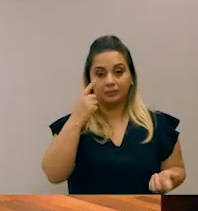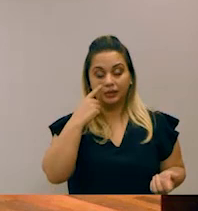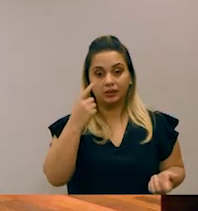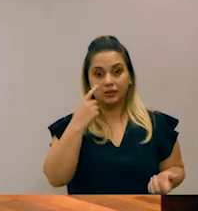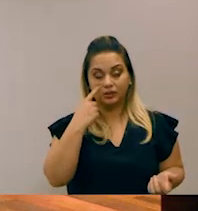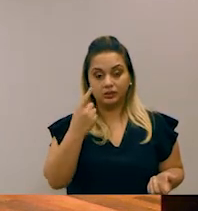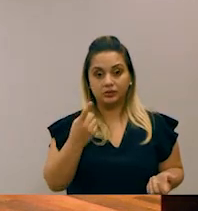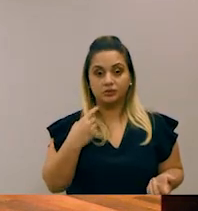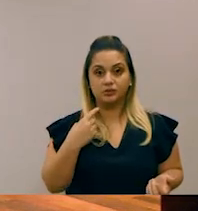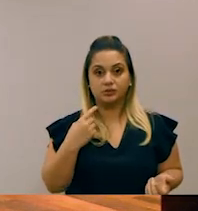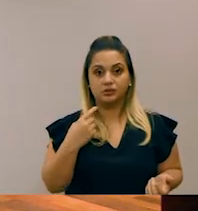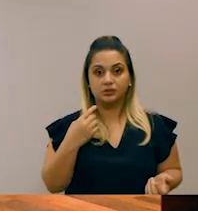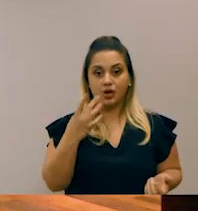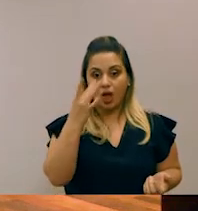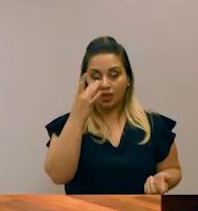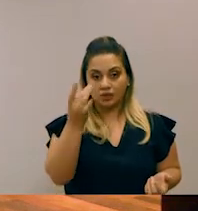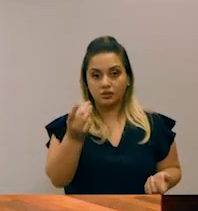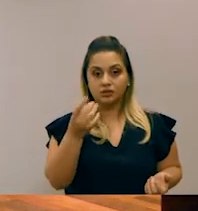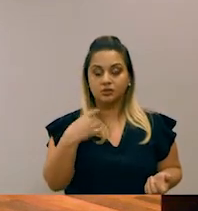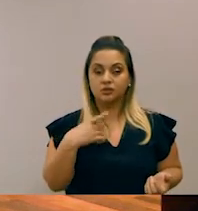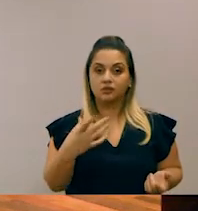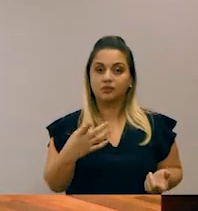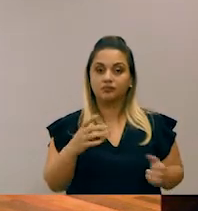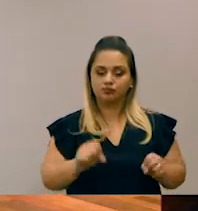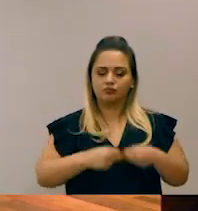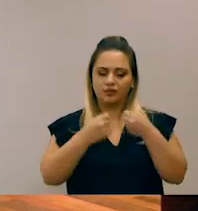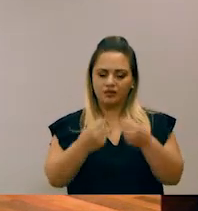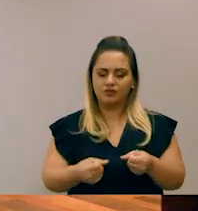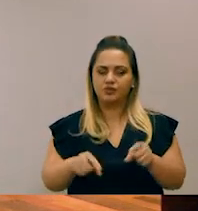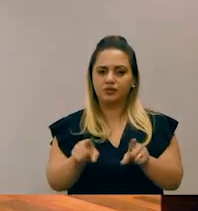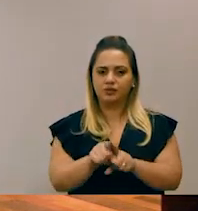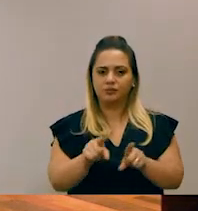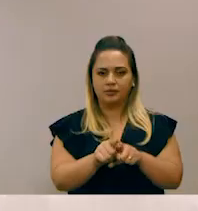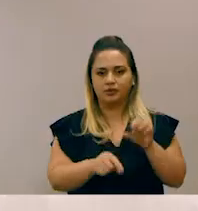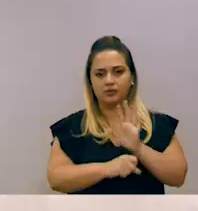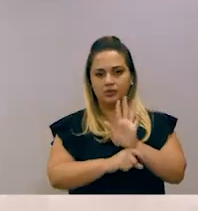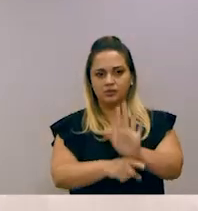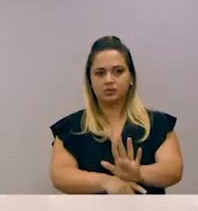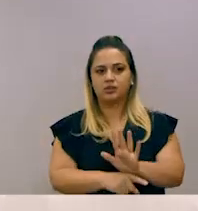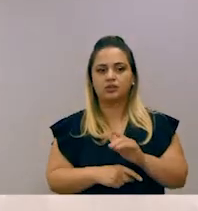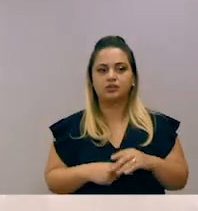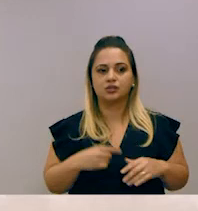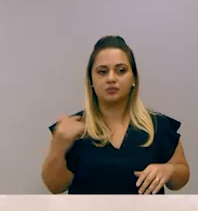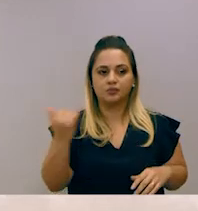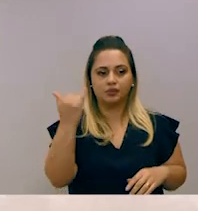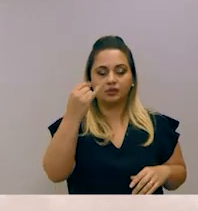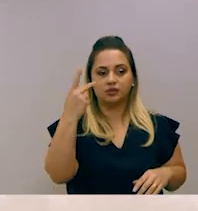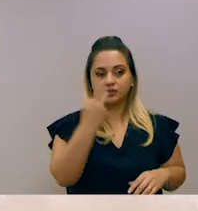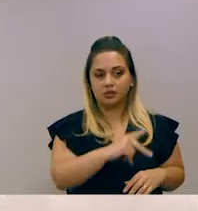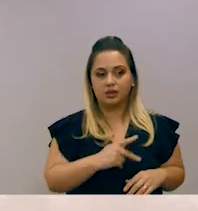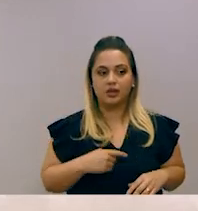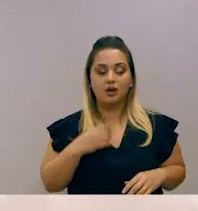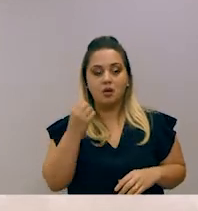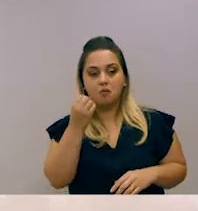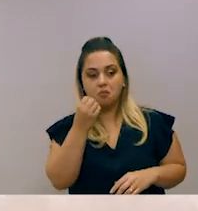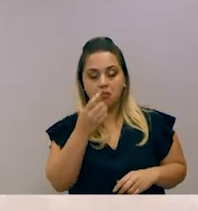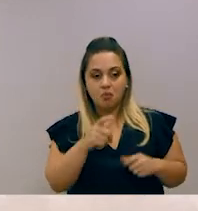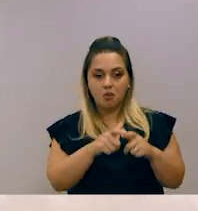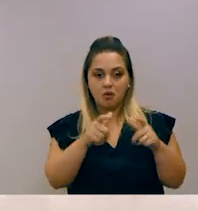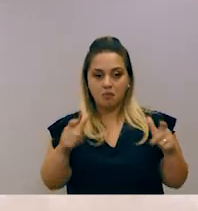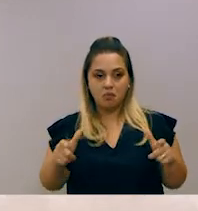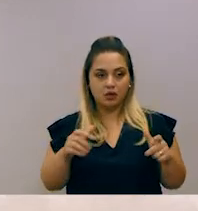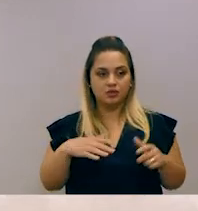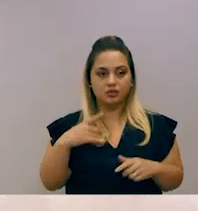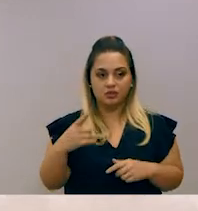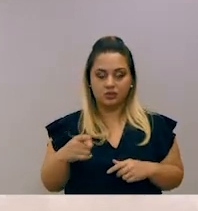lot of attention from the ones that issue it, because it's very important. But